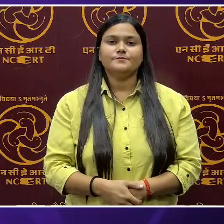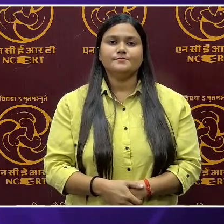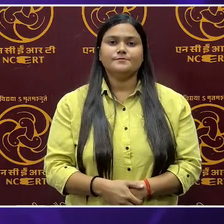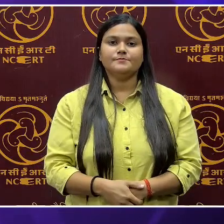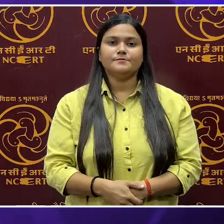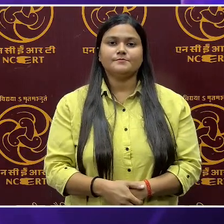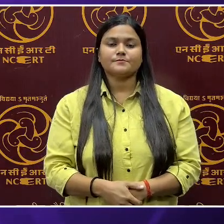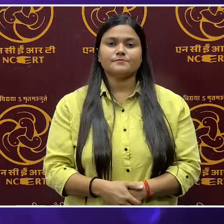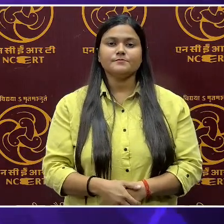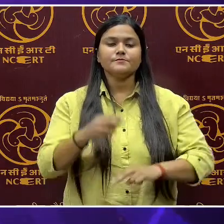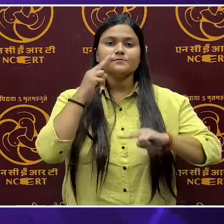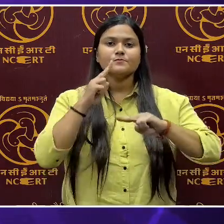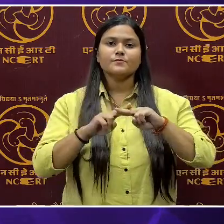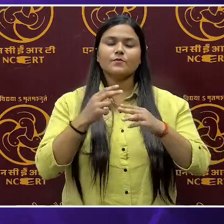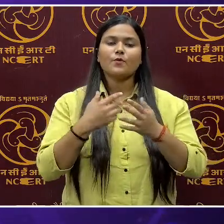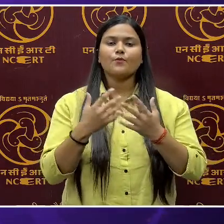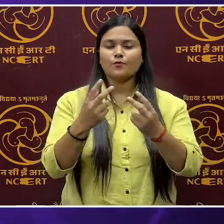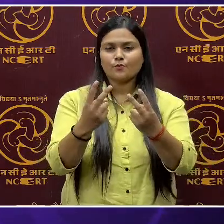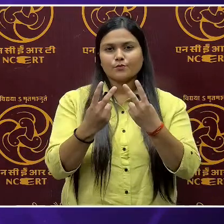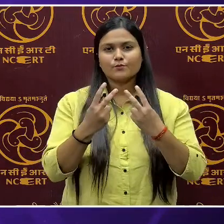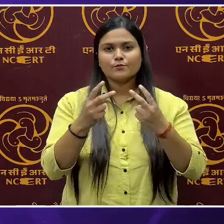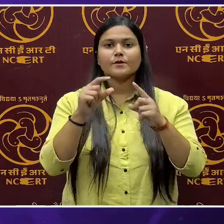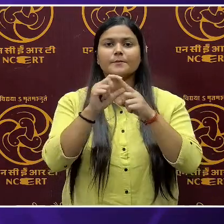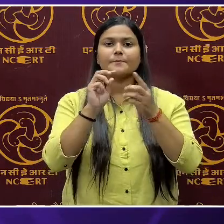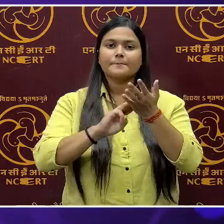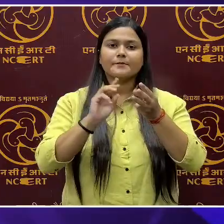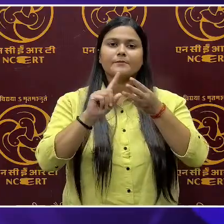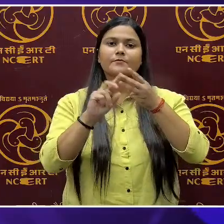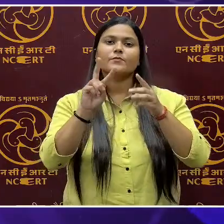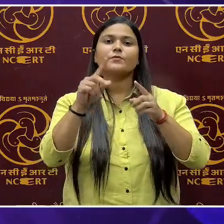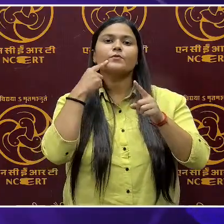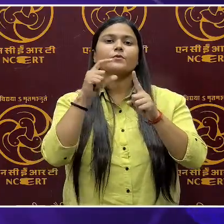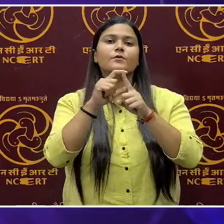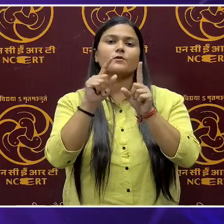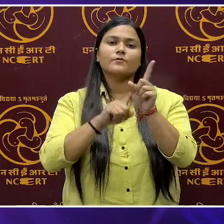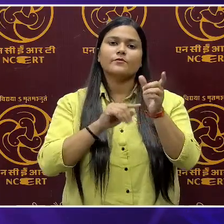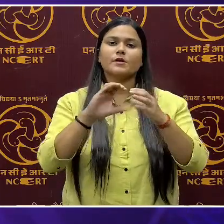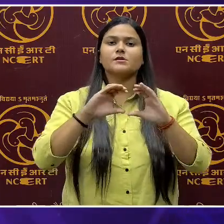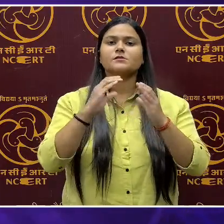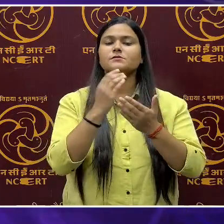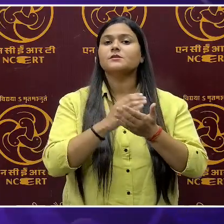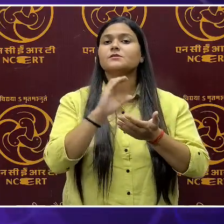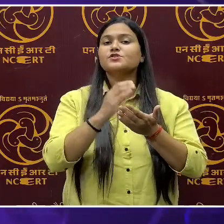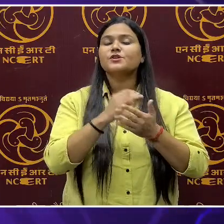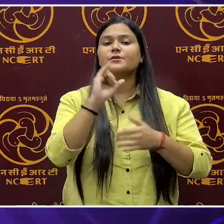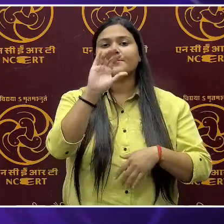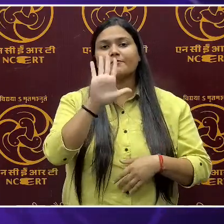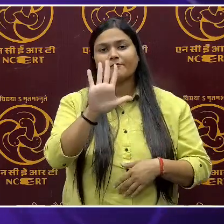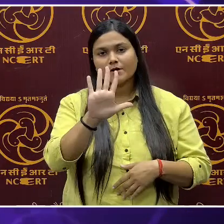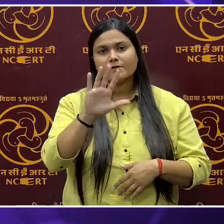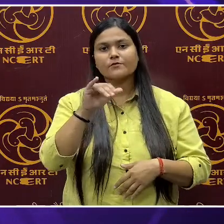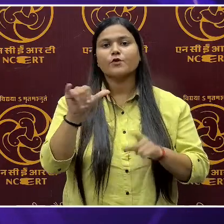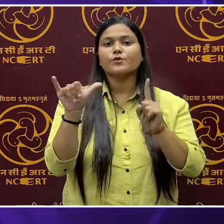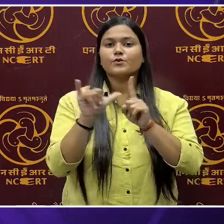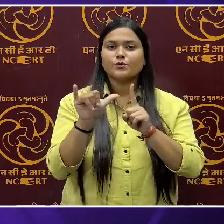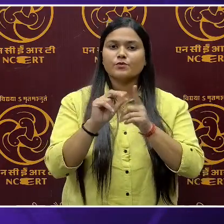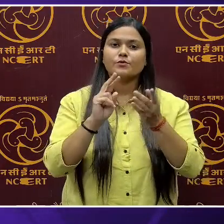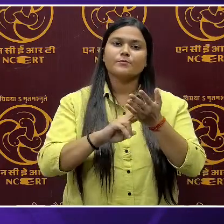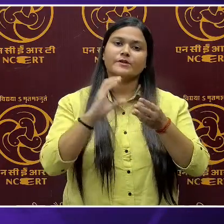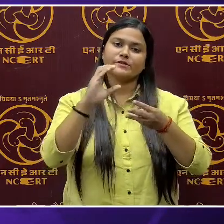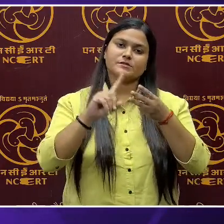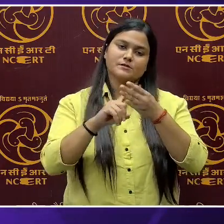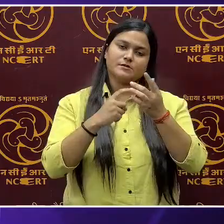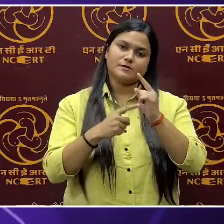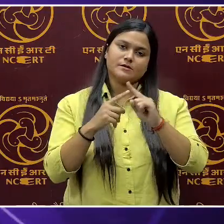dth.class5@ciet.nic.in. If you are watching us on PM eVidya channel number 5 and also on our YouTube channel, that is NCERT